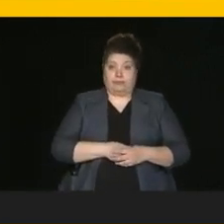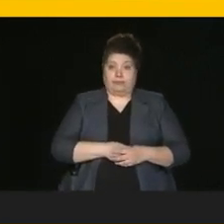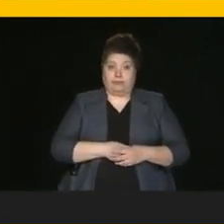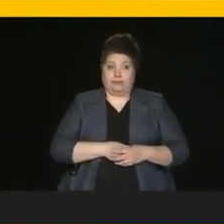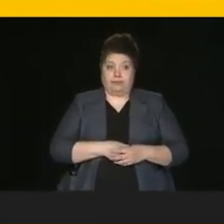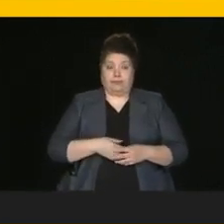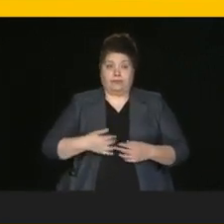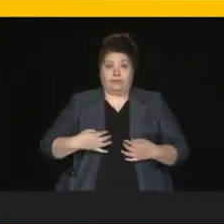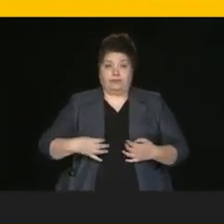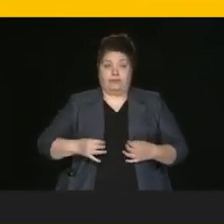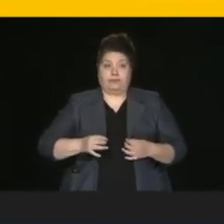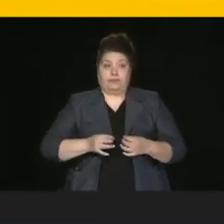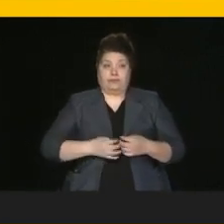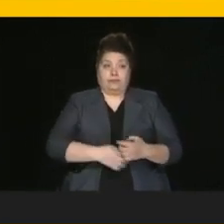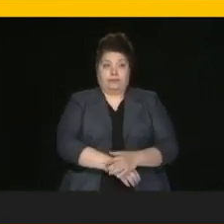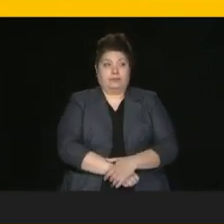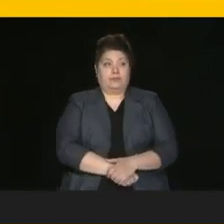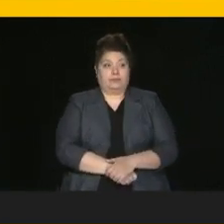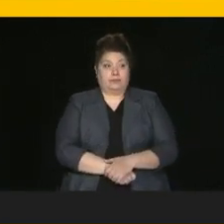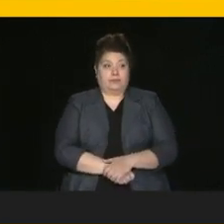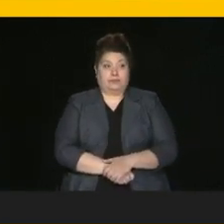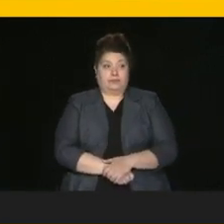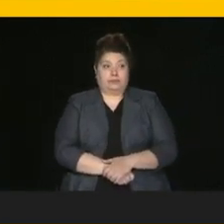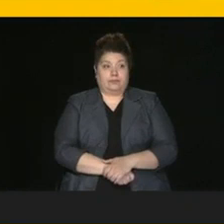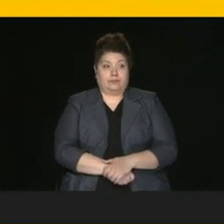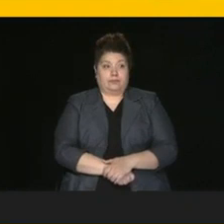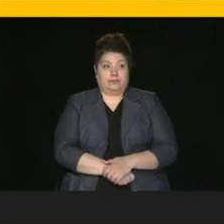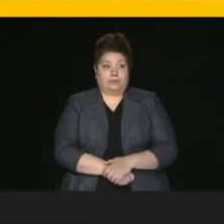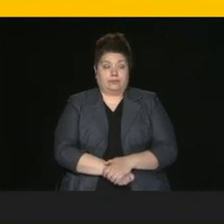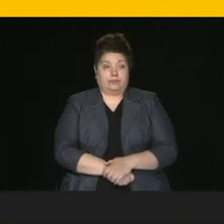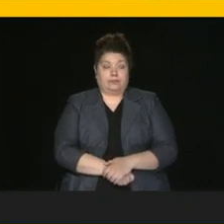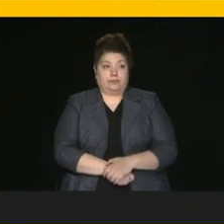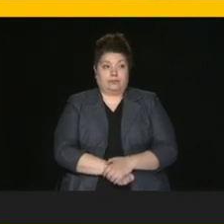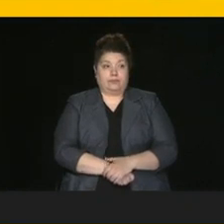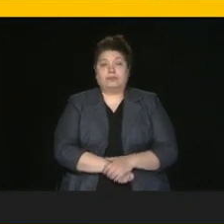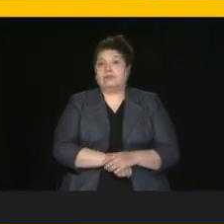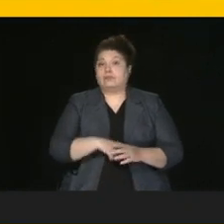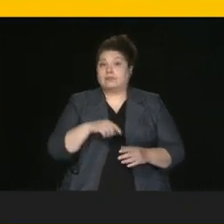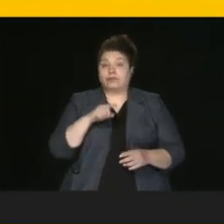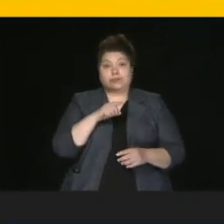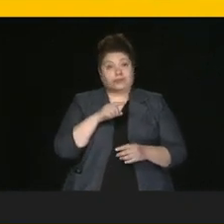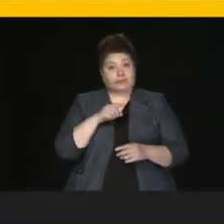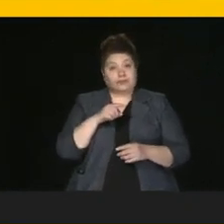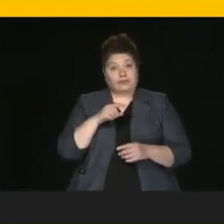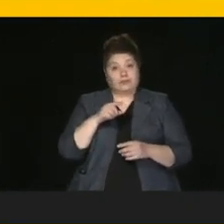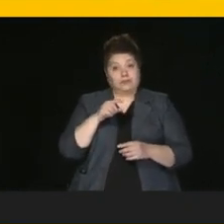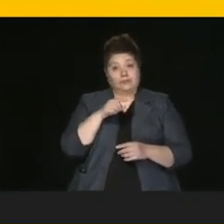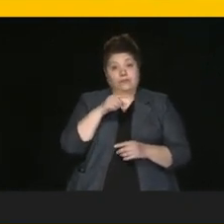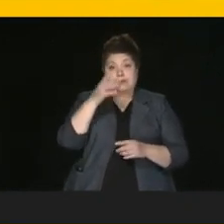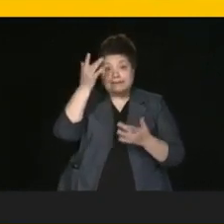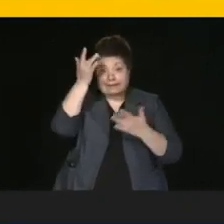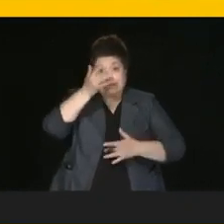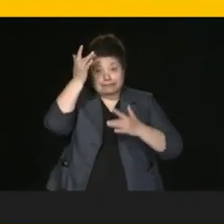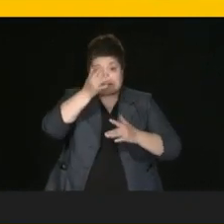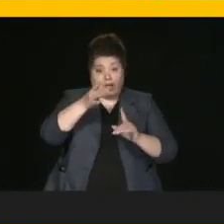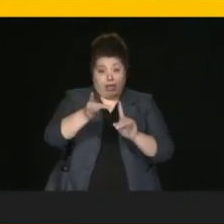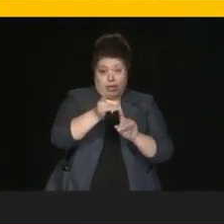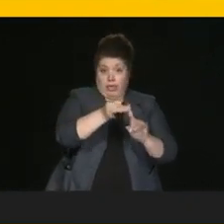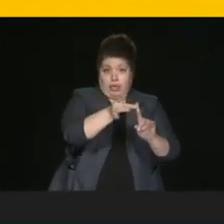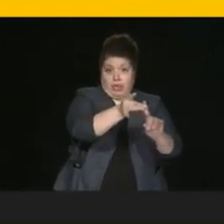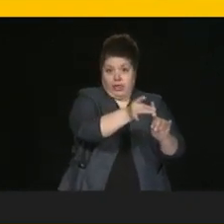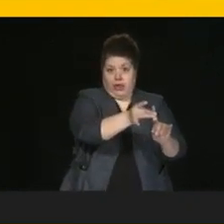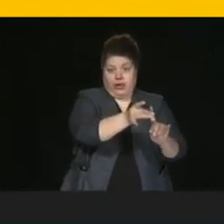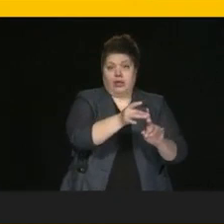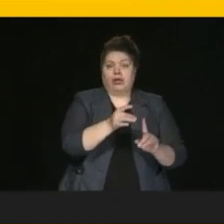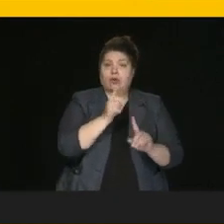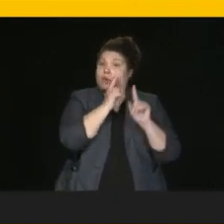We must minimize the number of people who are affected and hospitalized. This will keep